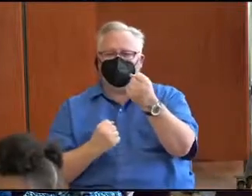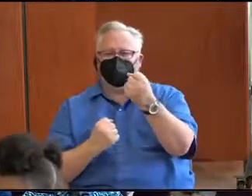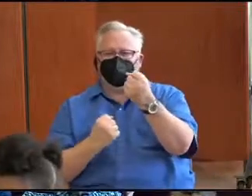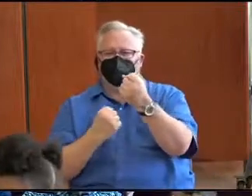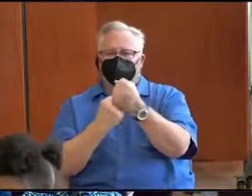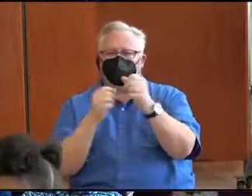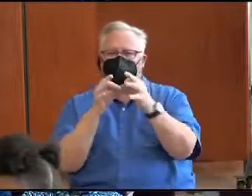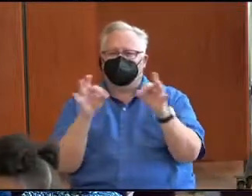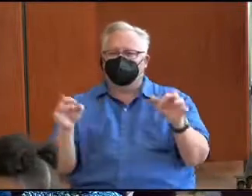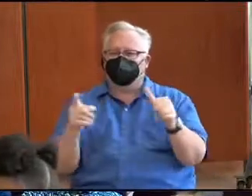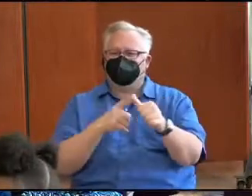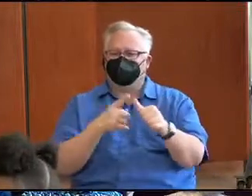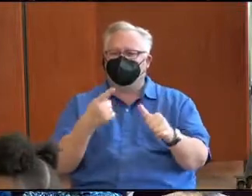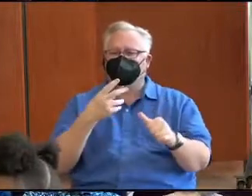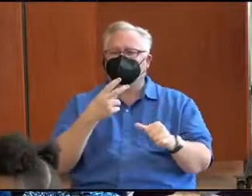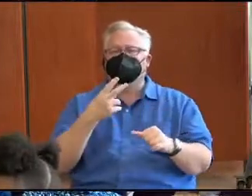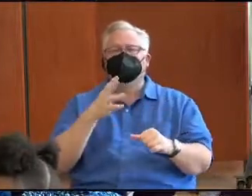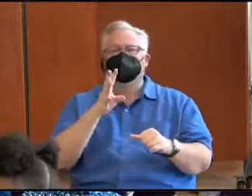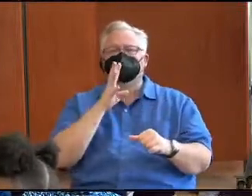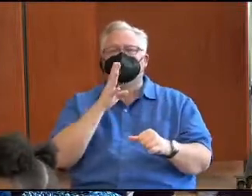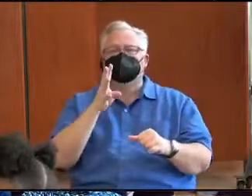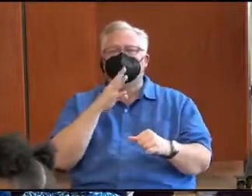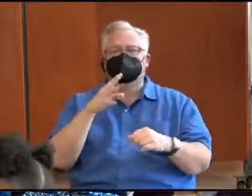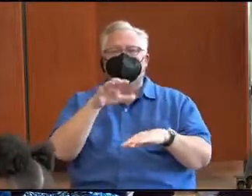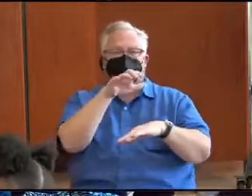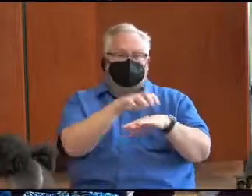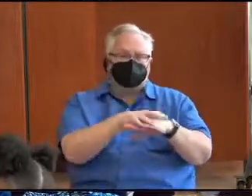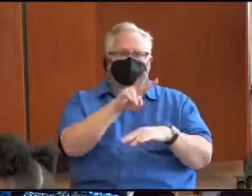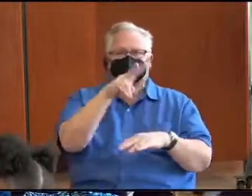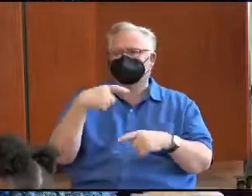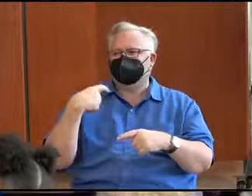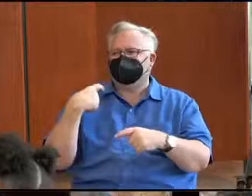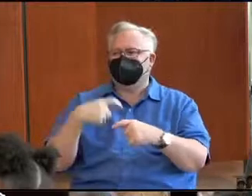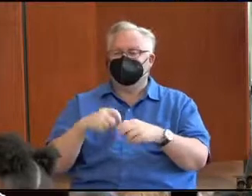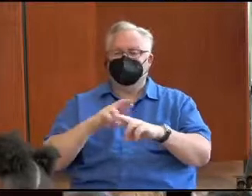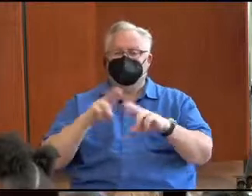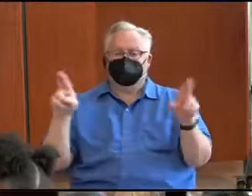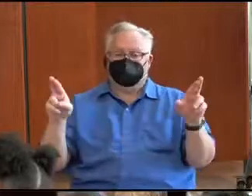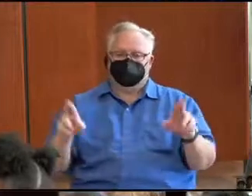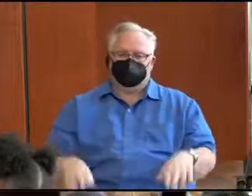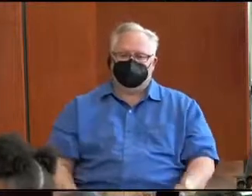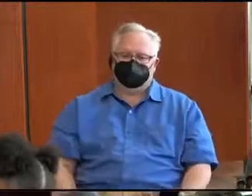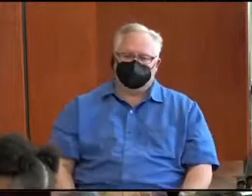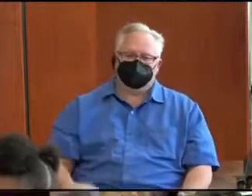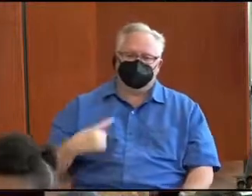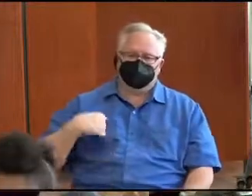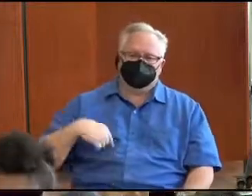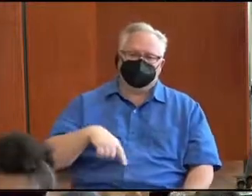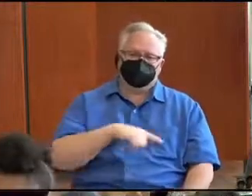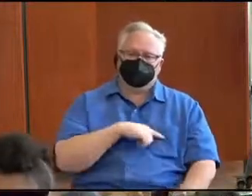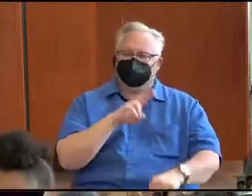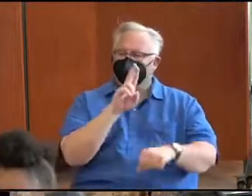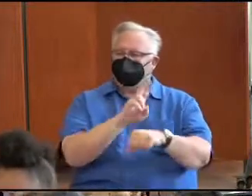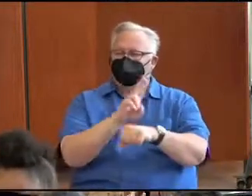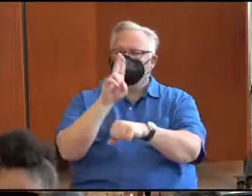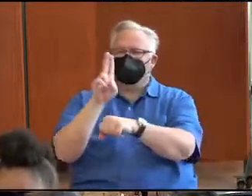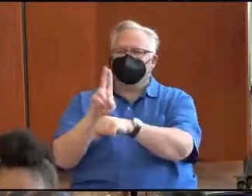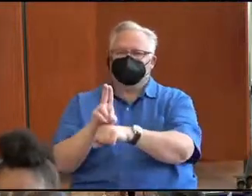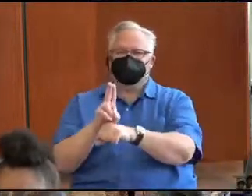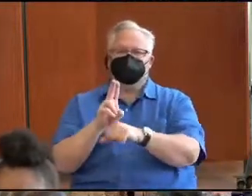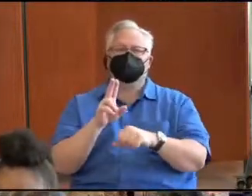first in English and then in Spanish. All right, friends, you ready? Got your hands ready? We are